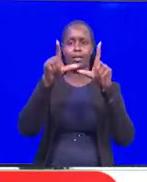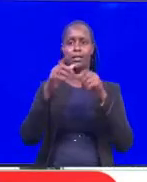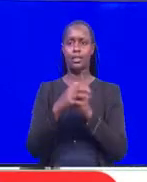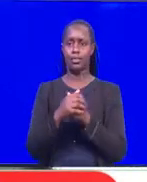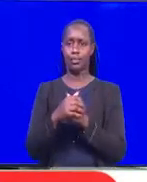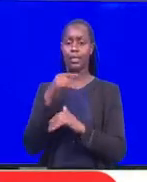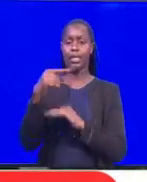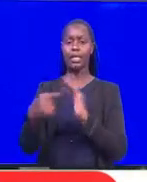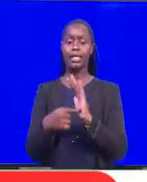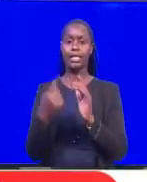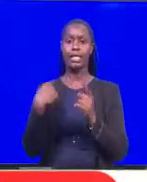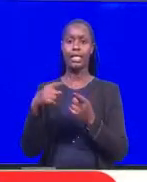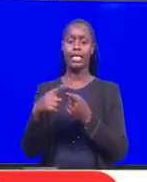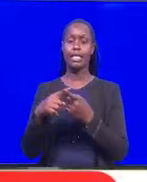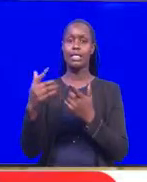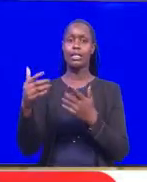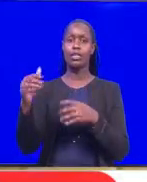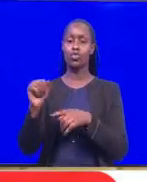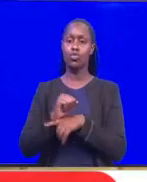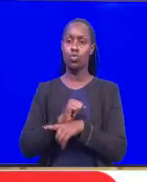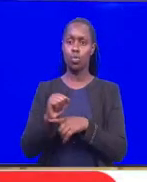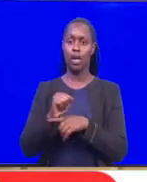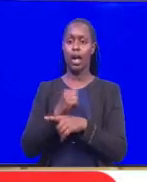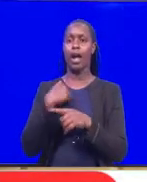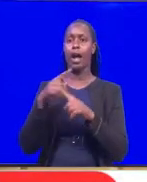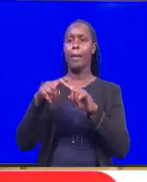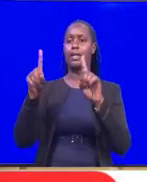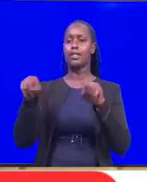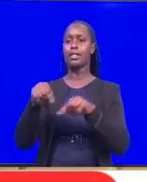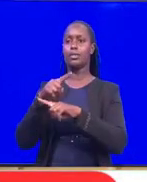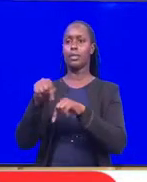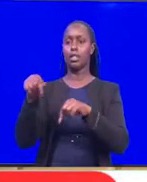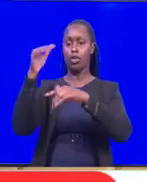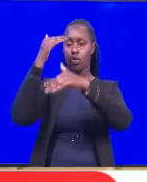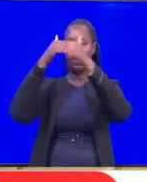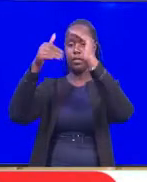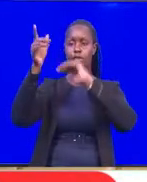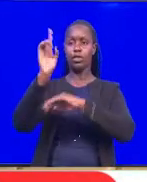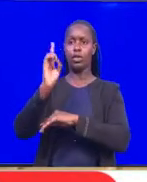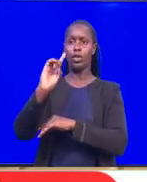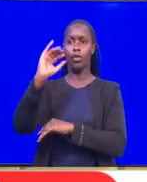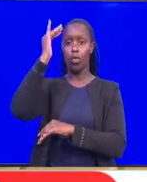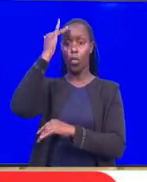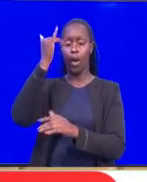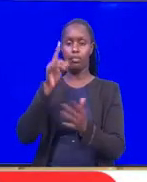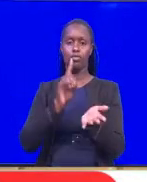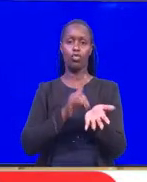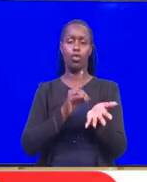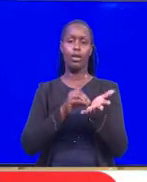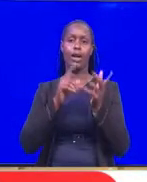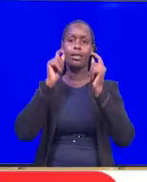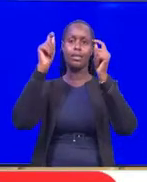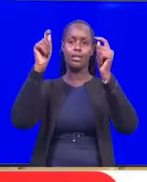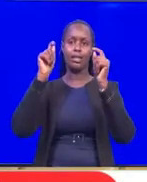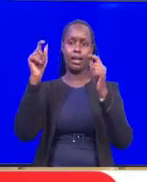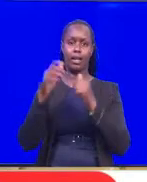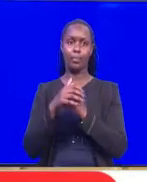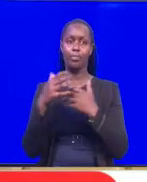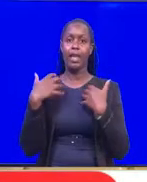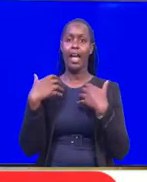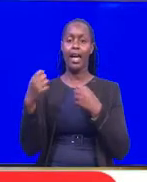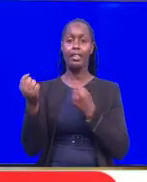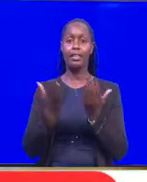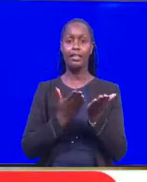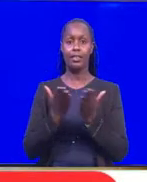clinical trainings have been suspended at the University of Nairobi following the ongoing doctor strike. Health services in